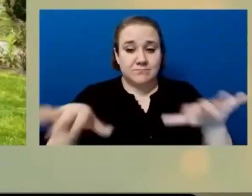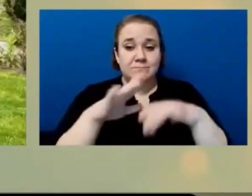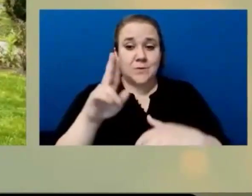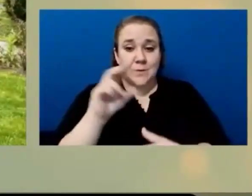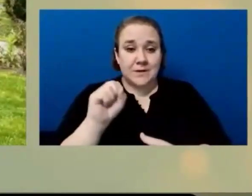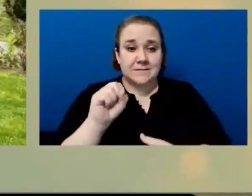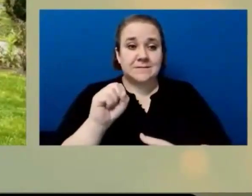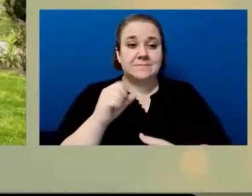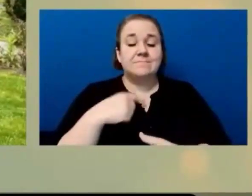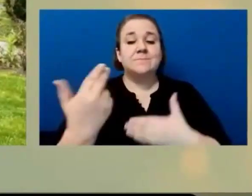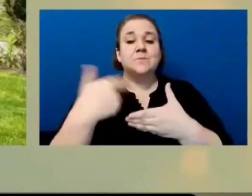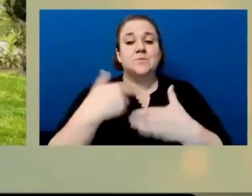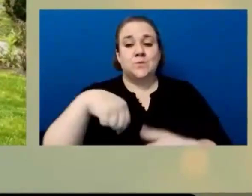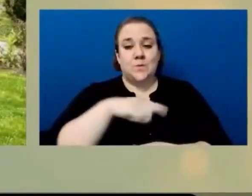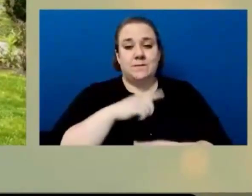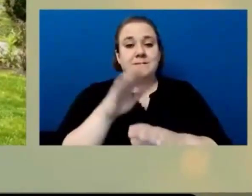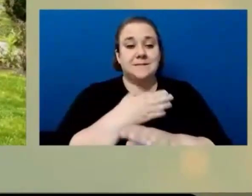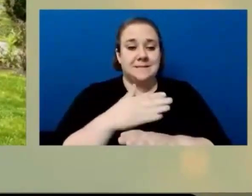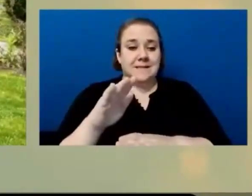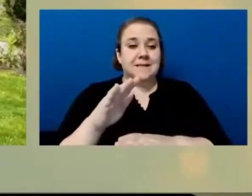Circle round for